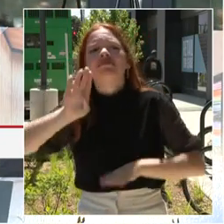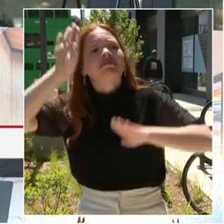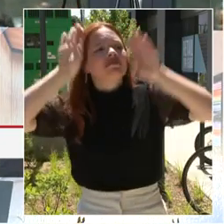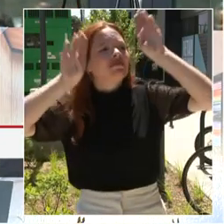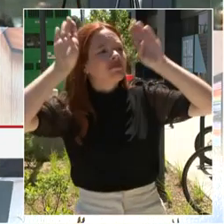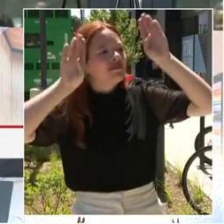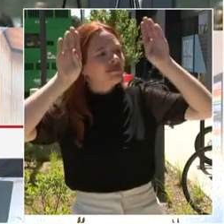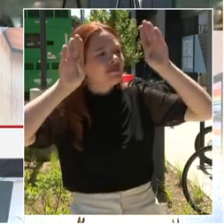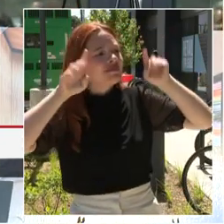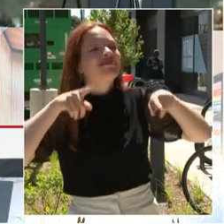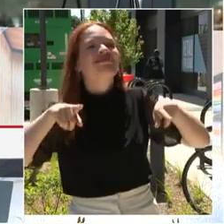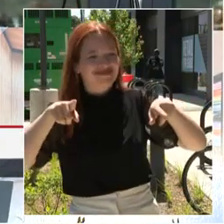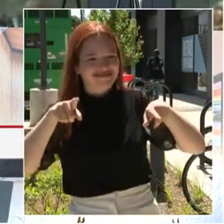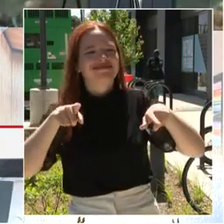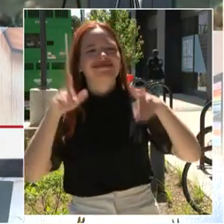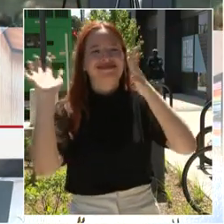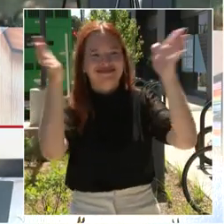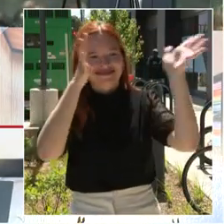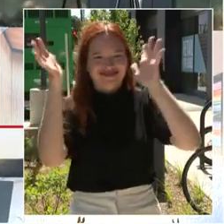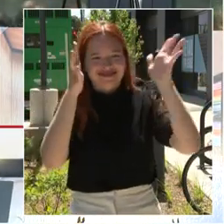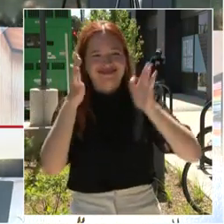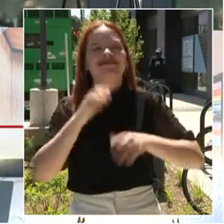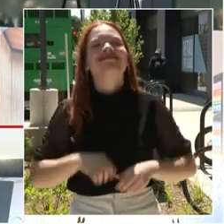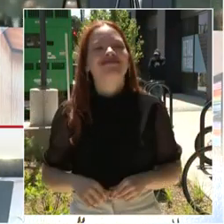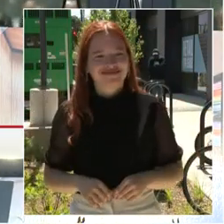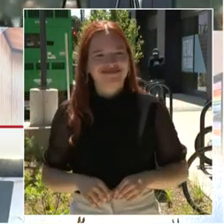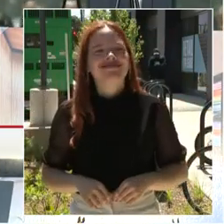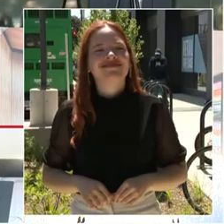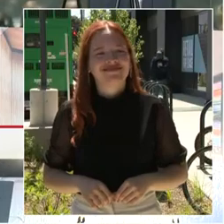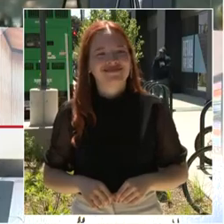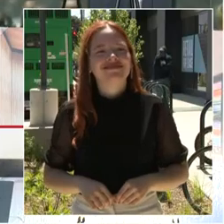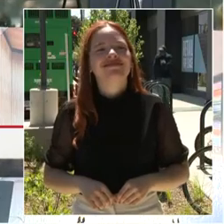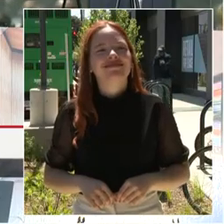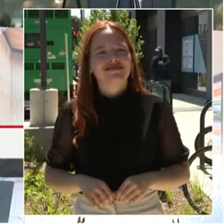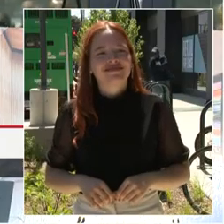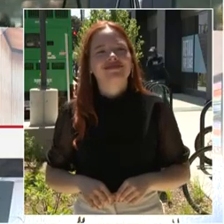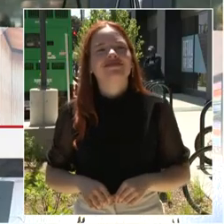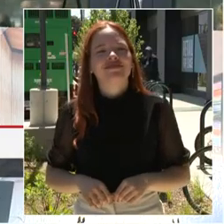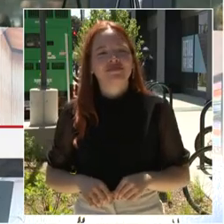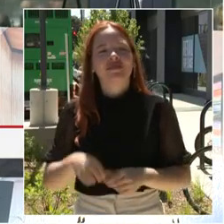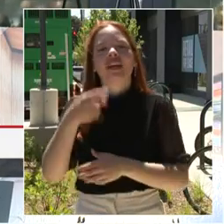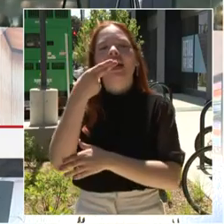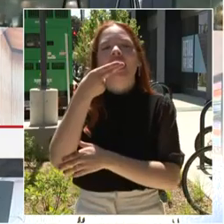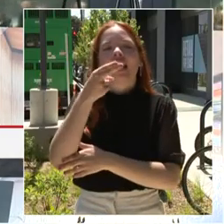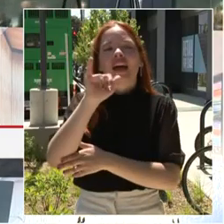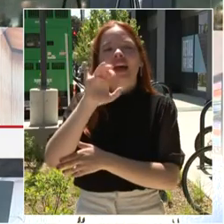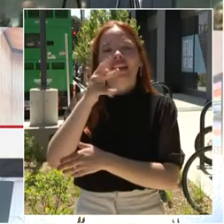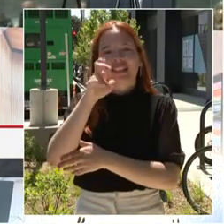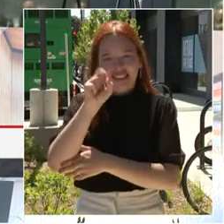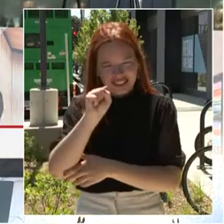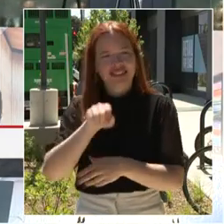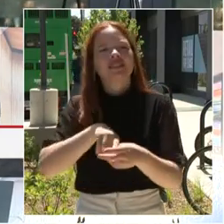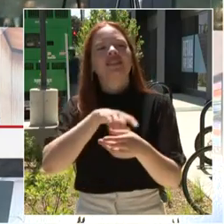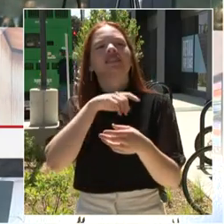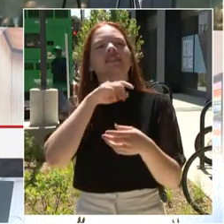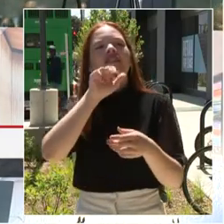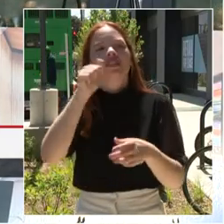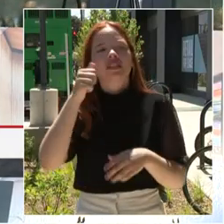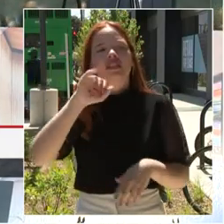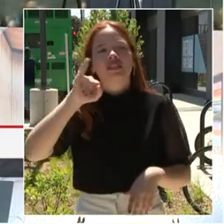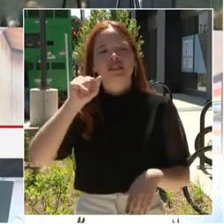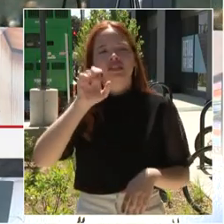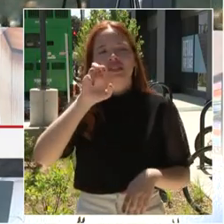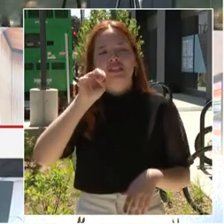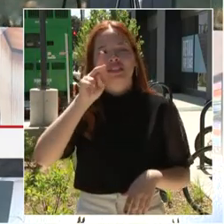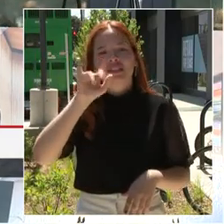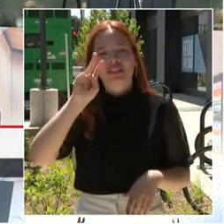Jenkins, Muhammad Jallo, Tawana Hicks, and so many others that work